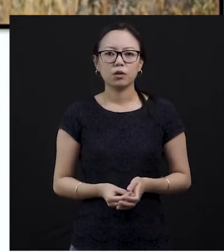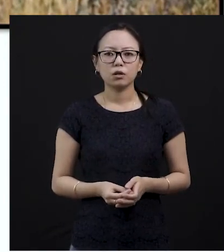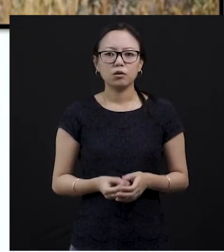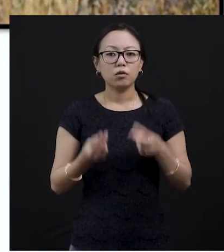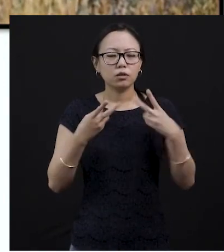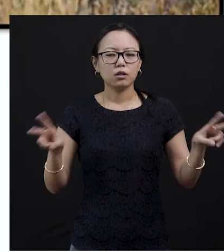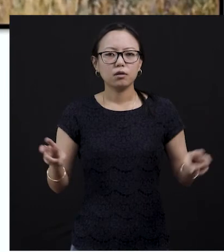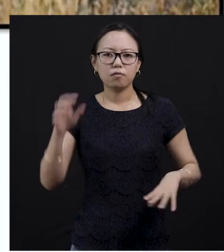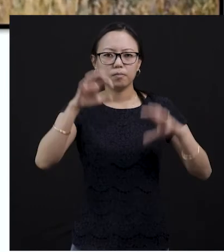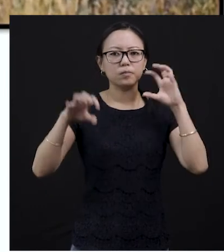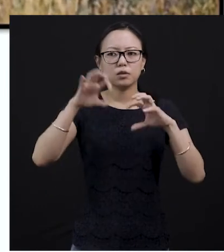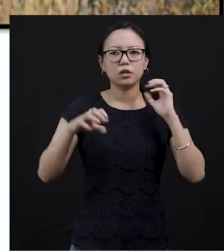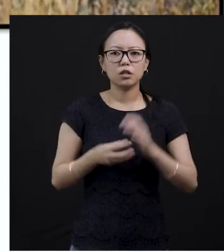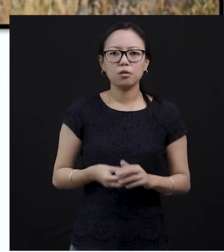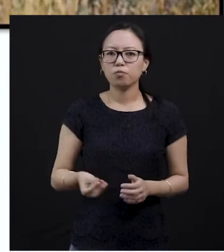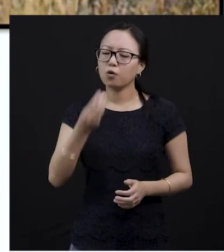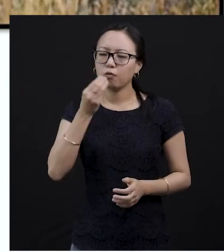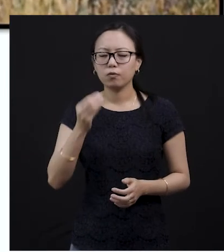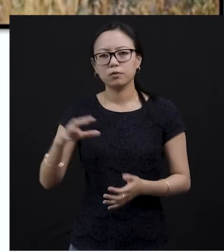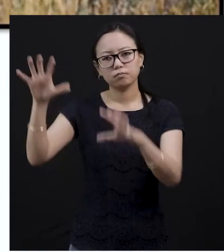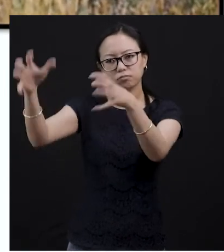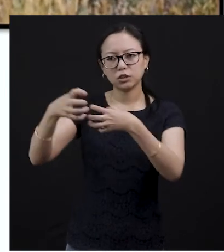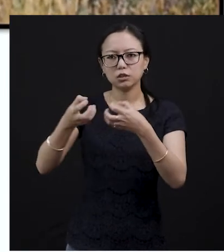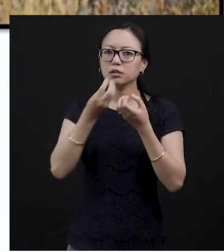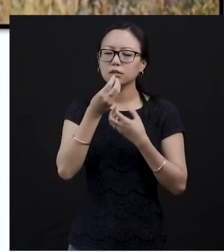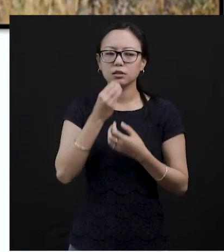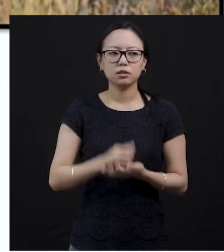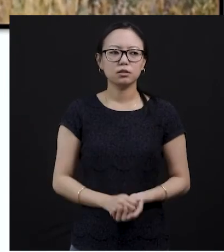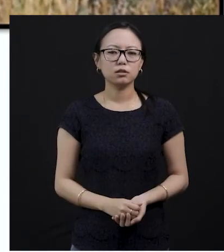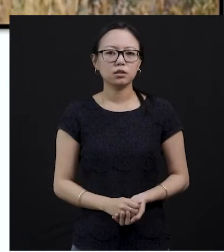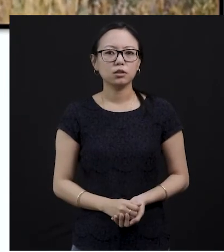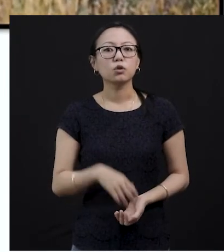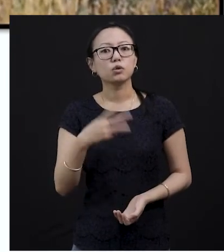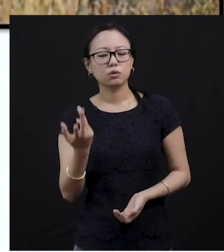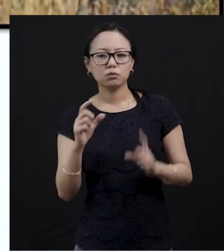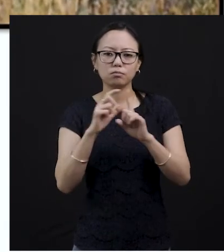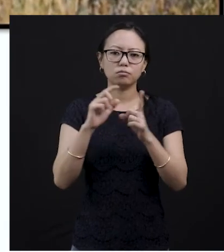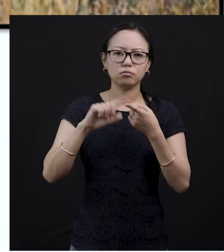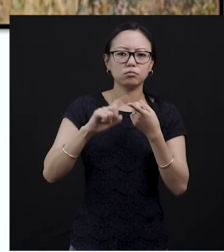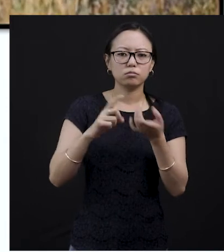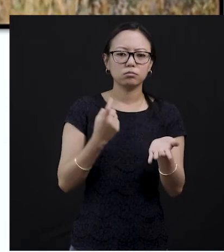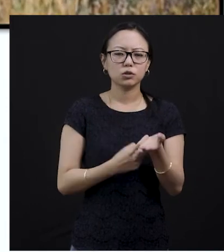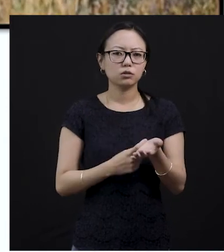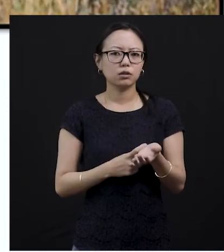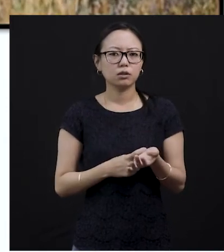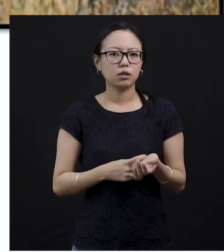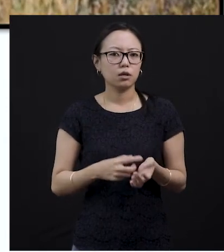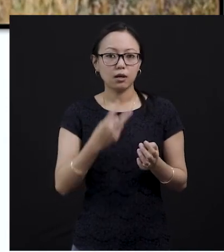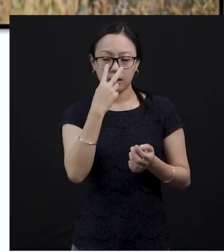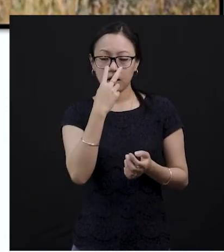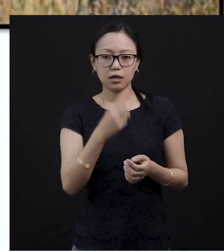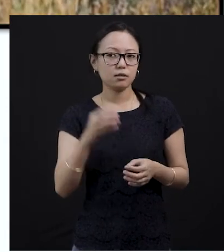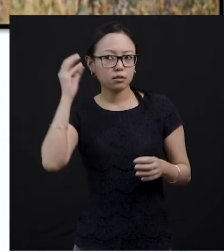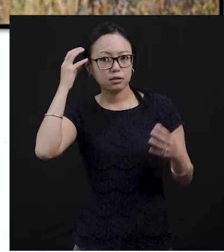I said, deers, they have eyes on the side of the head so that they can, you know, keep away. They can look in all the directions, okay? Left,